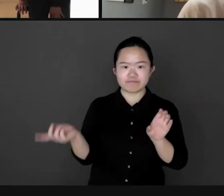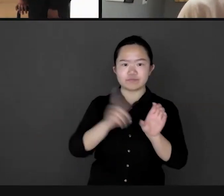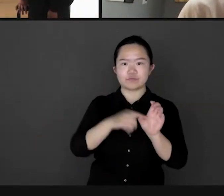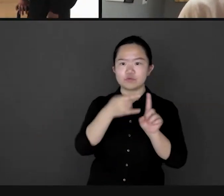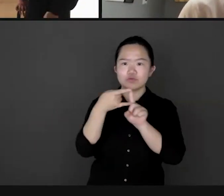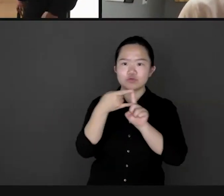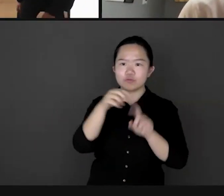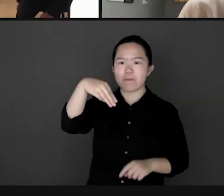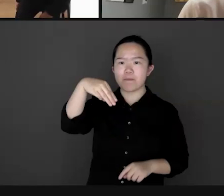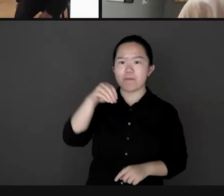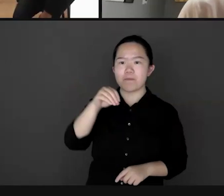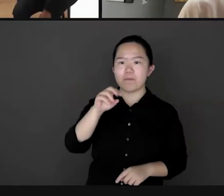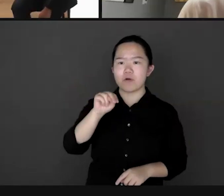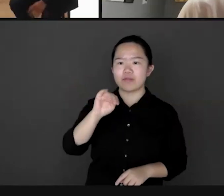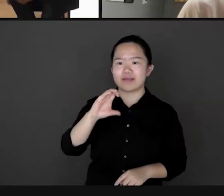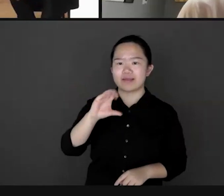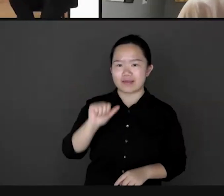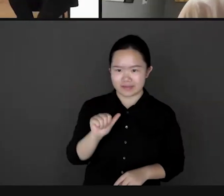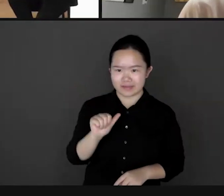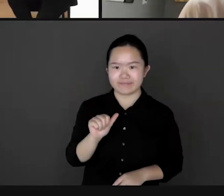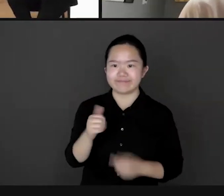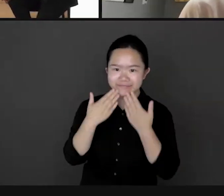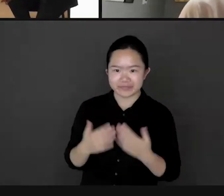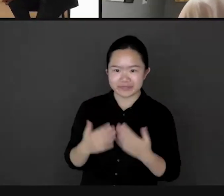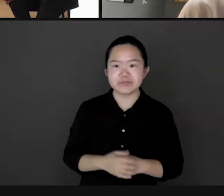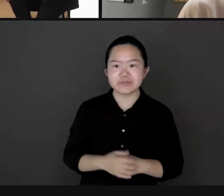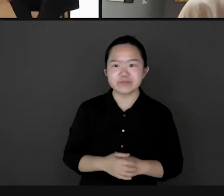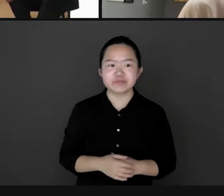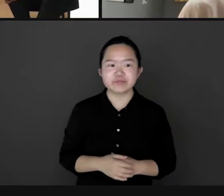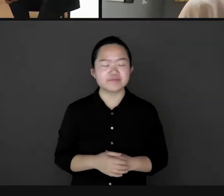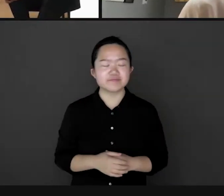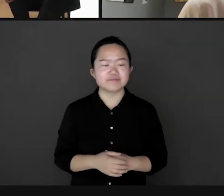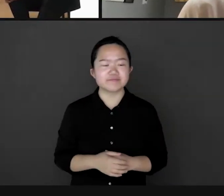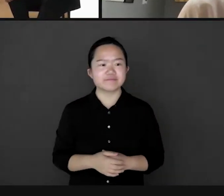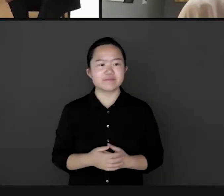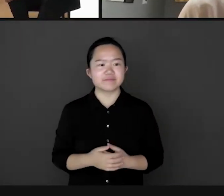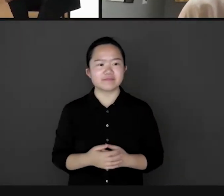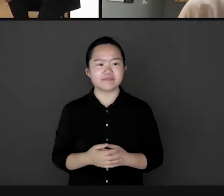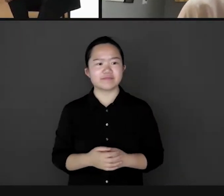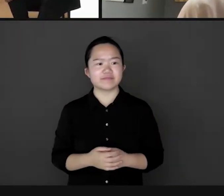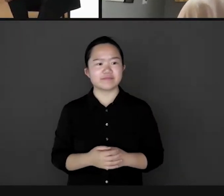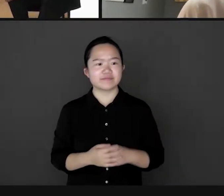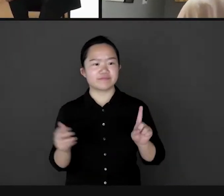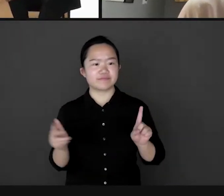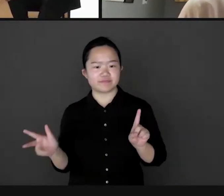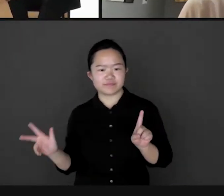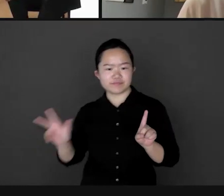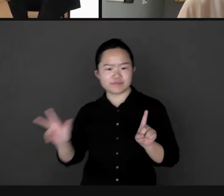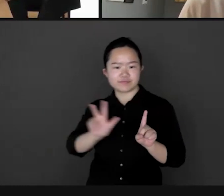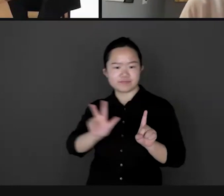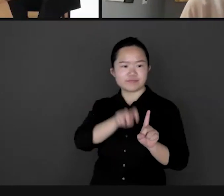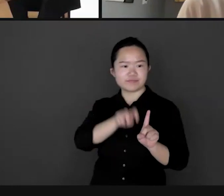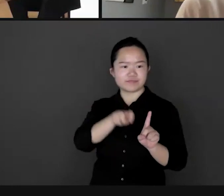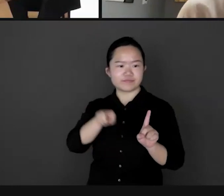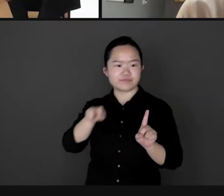the strategy of the next upcoming, I don't know how many years, but some the most important things. You and I didn't really talk about this, so I don't really know